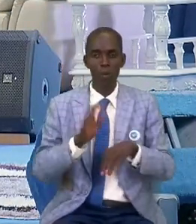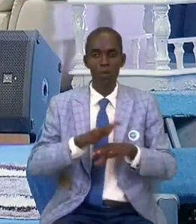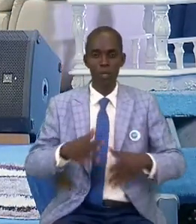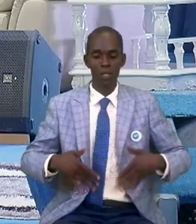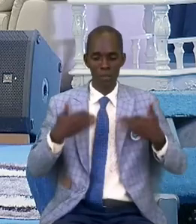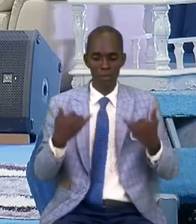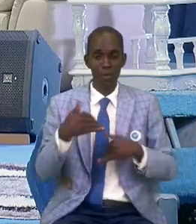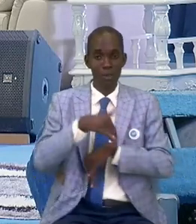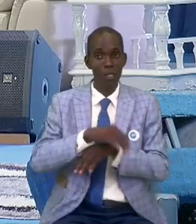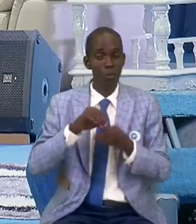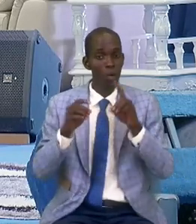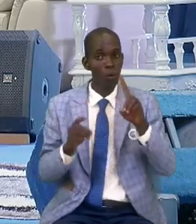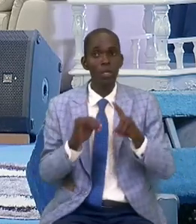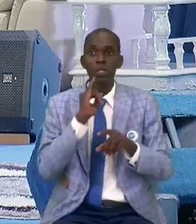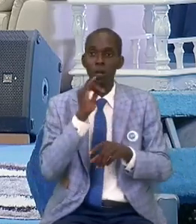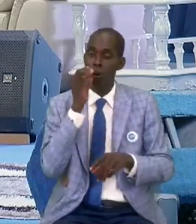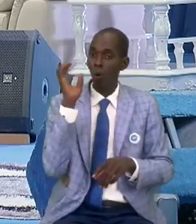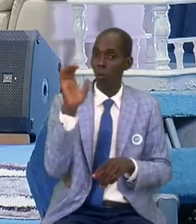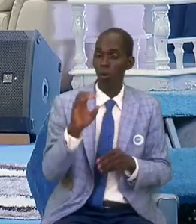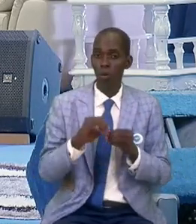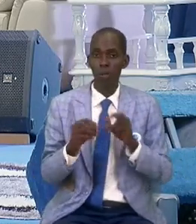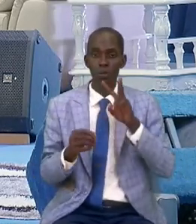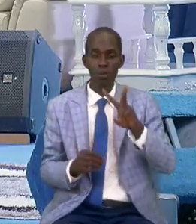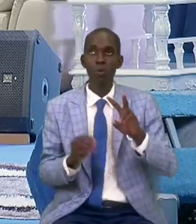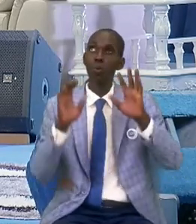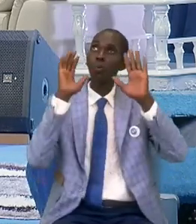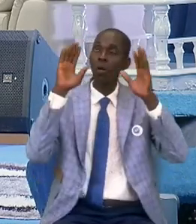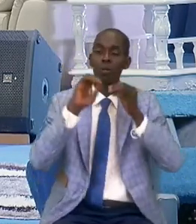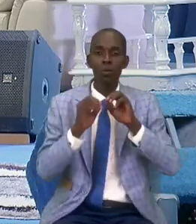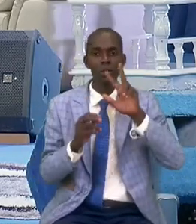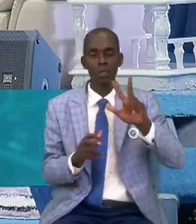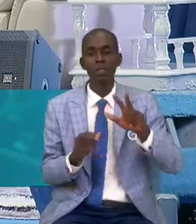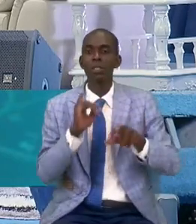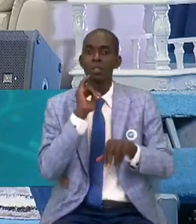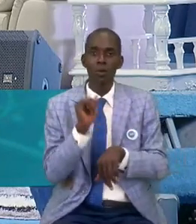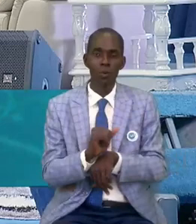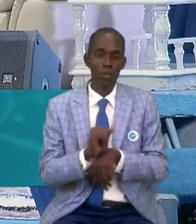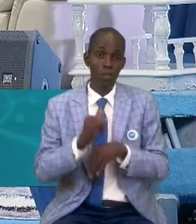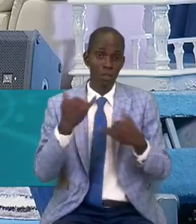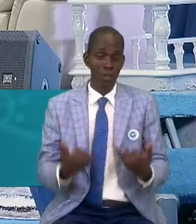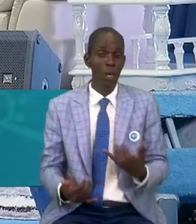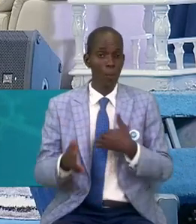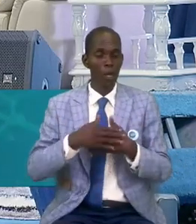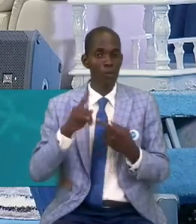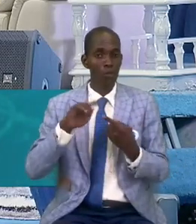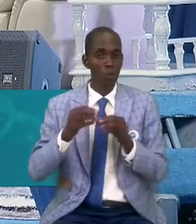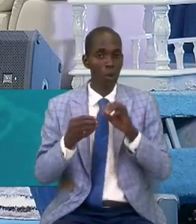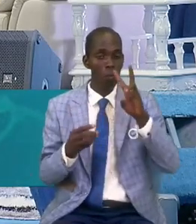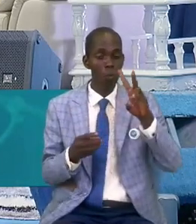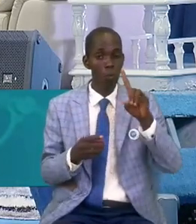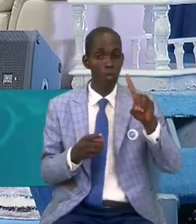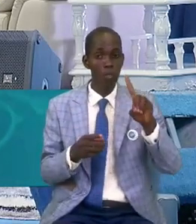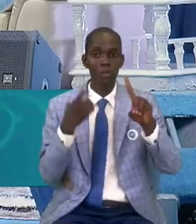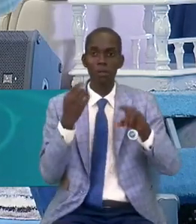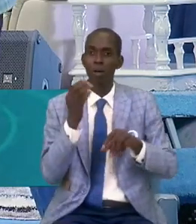is working the full thing. And number one, the woefulness of transgressing tongues of the